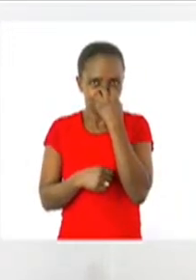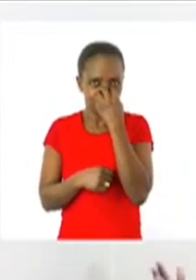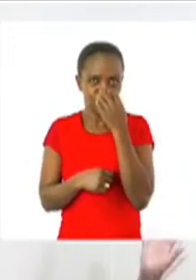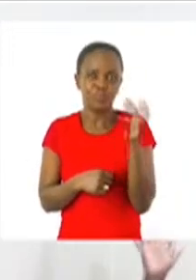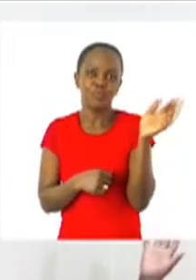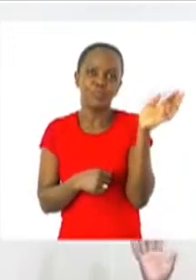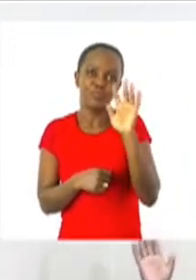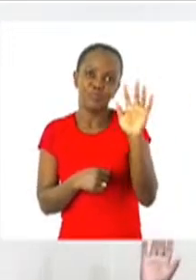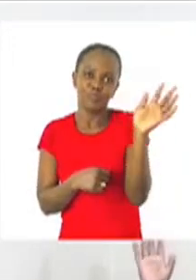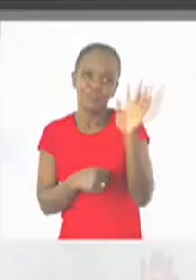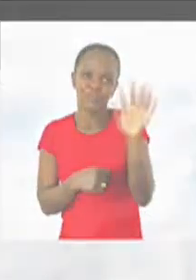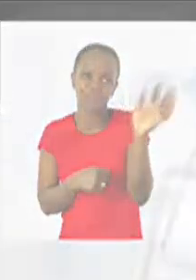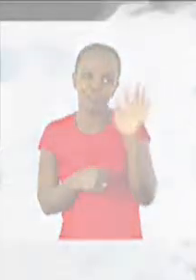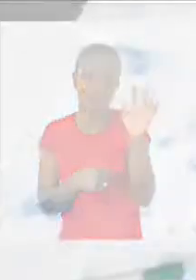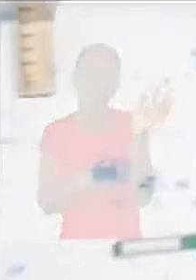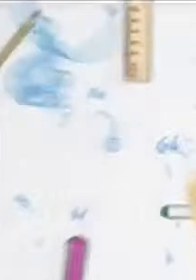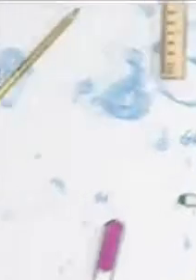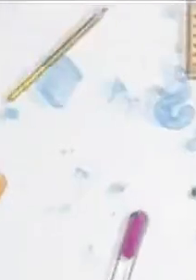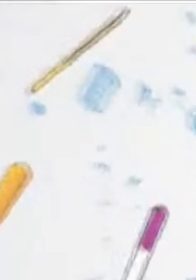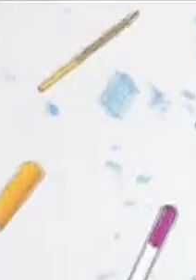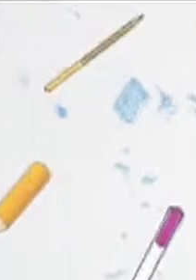us. Bye-bye.